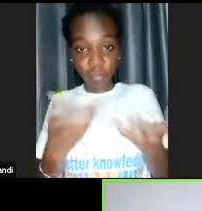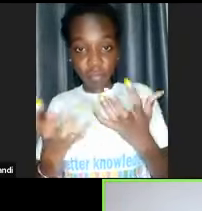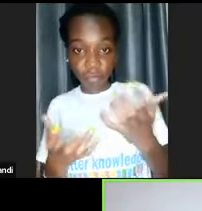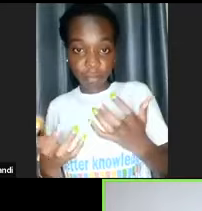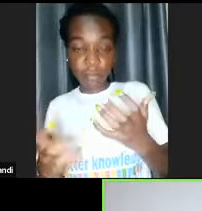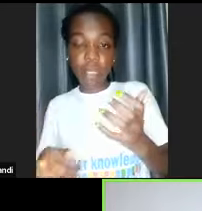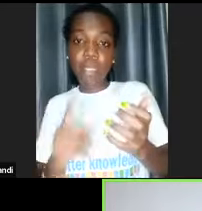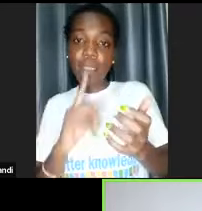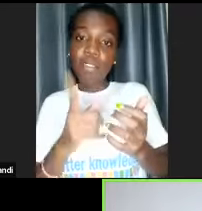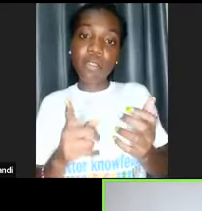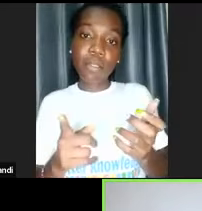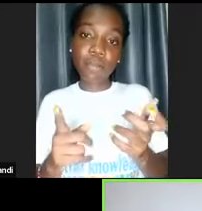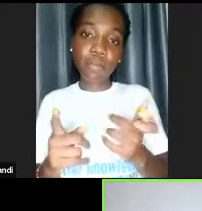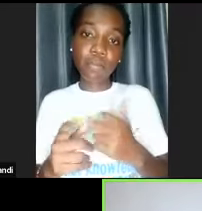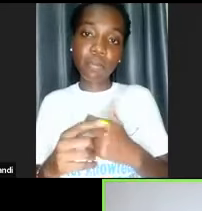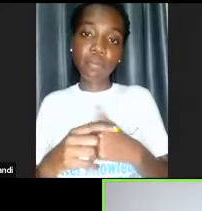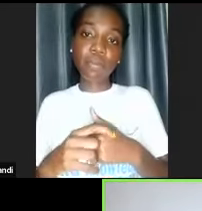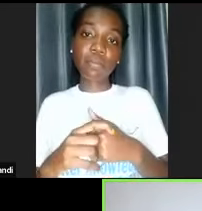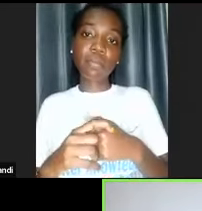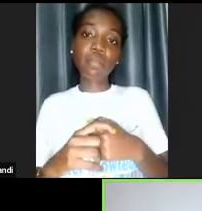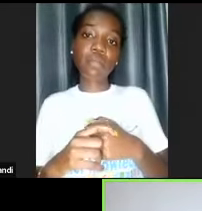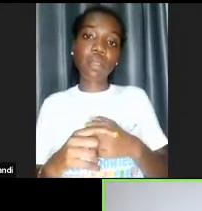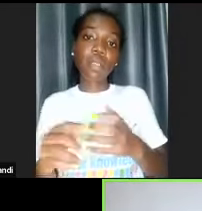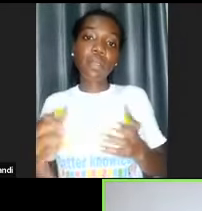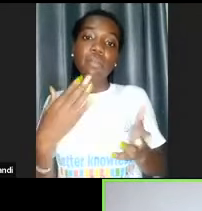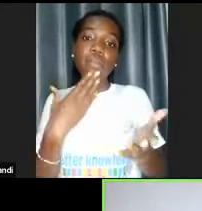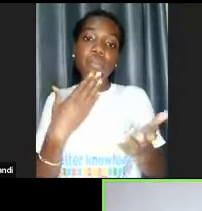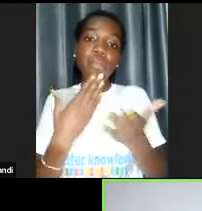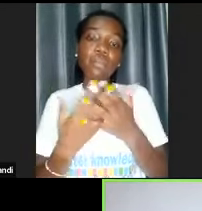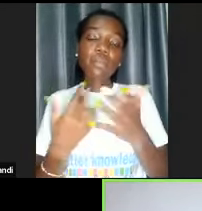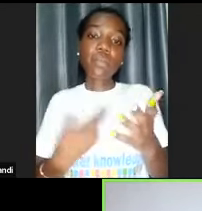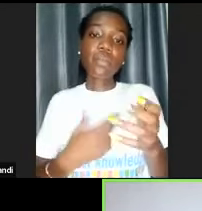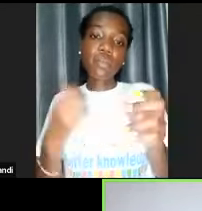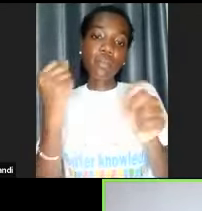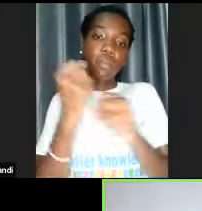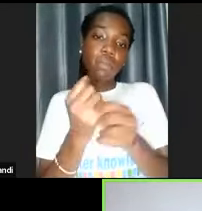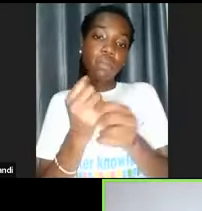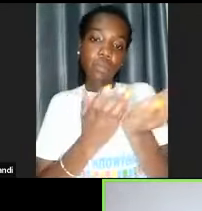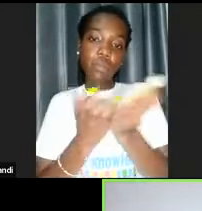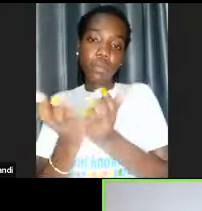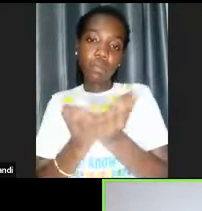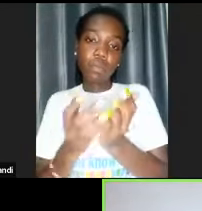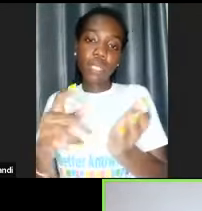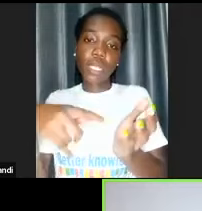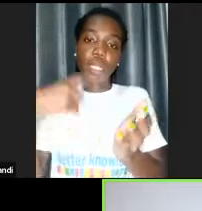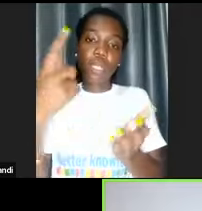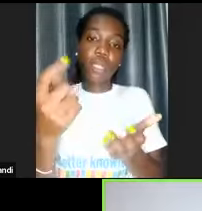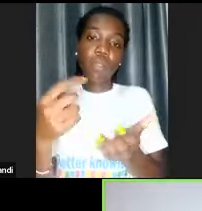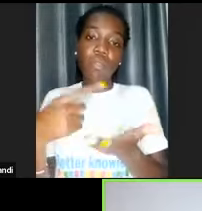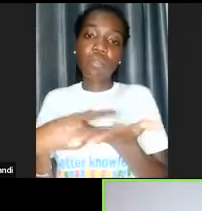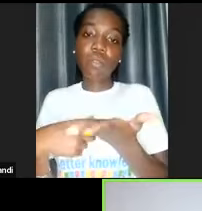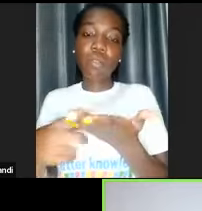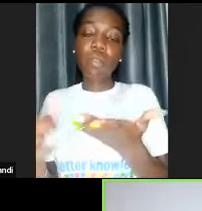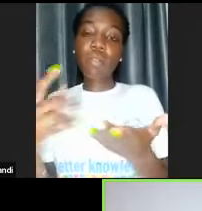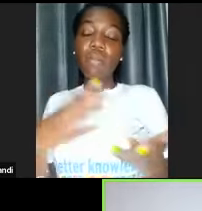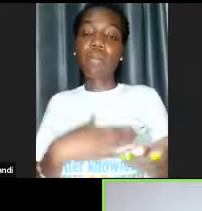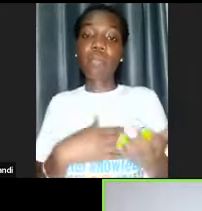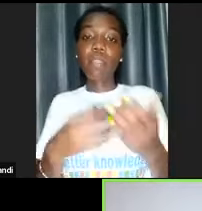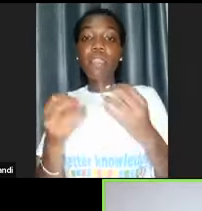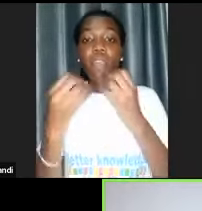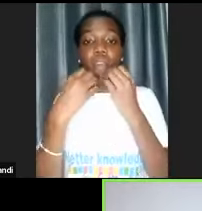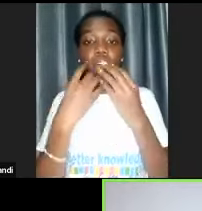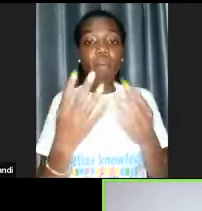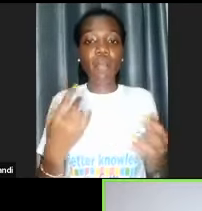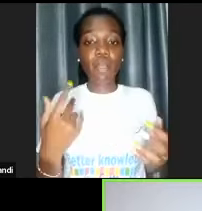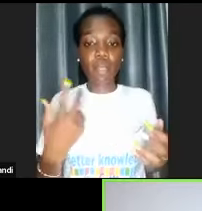So thank you. We will be having a session next week. I am reliably informed that we are reading the